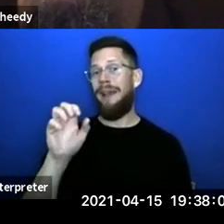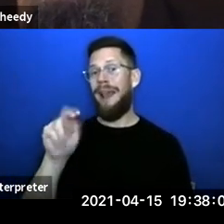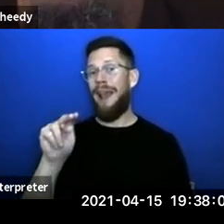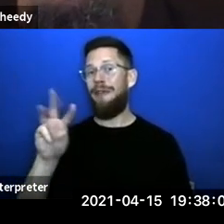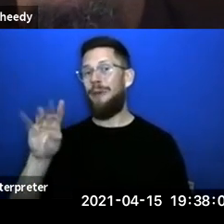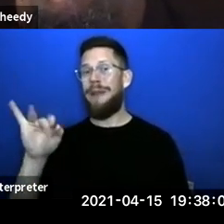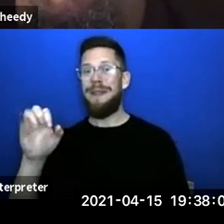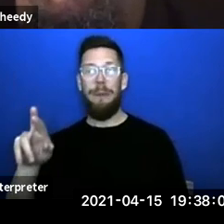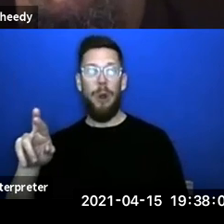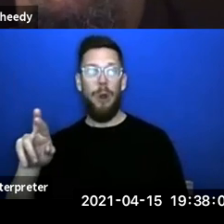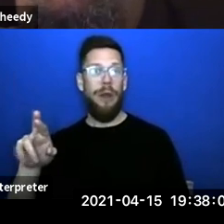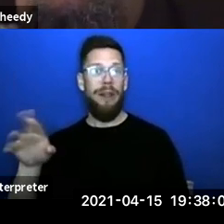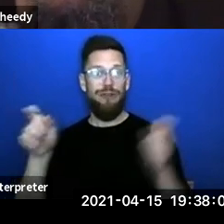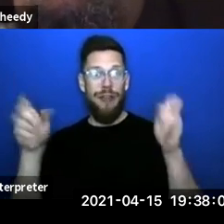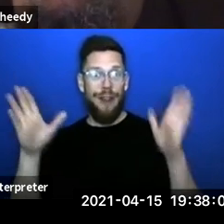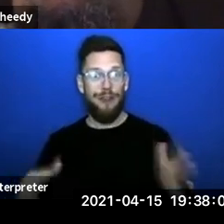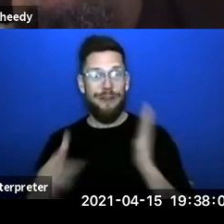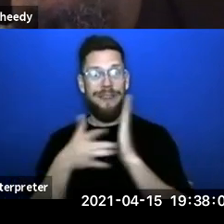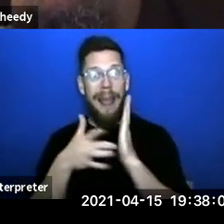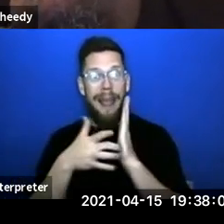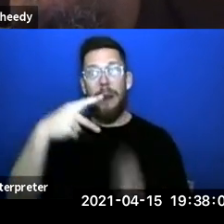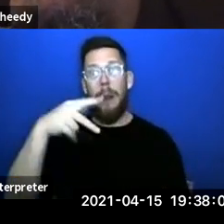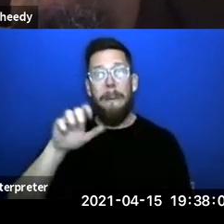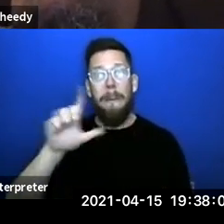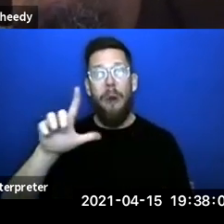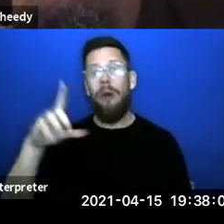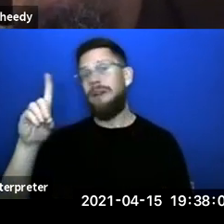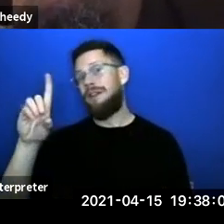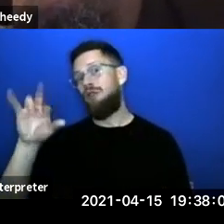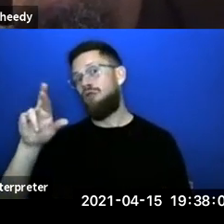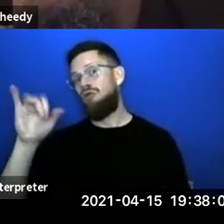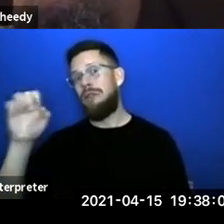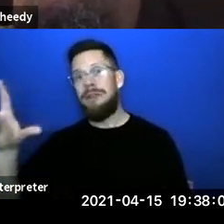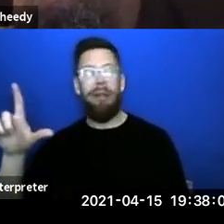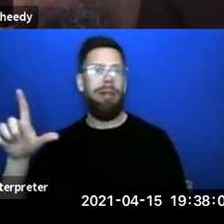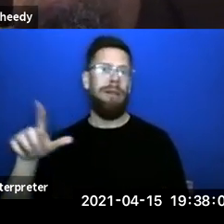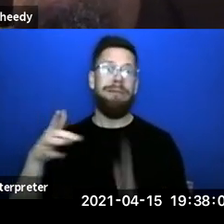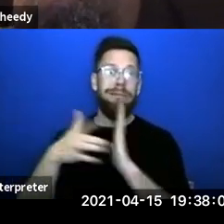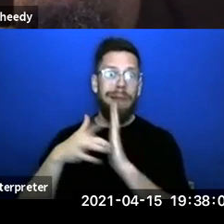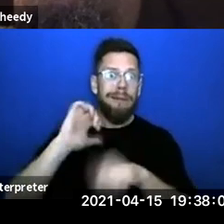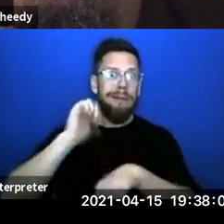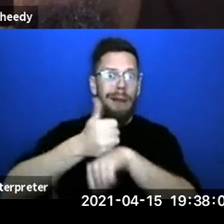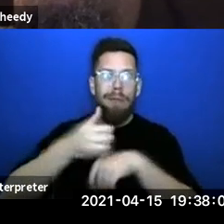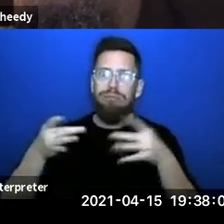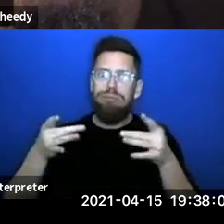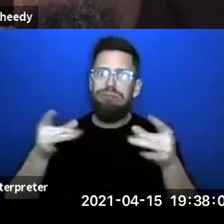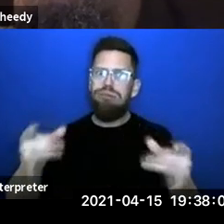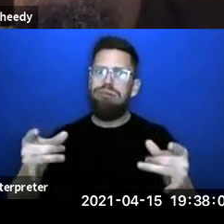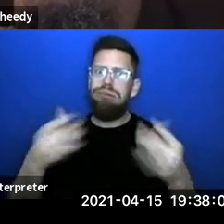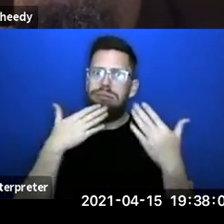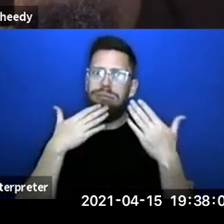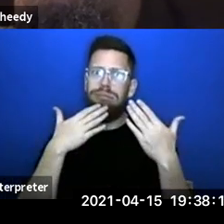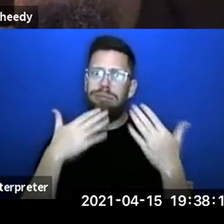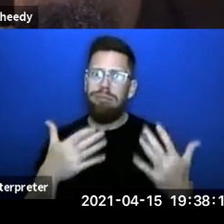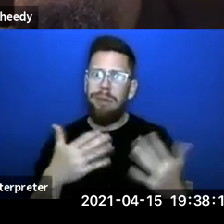Instructional Tech. Paul Driscoll, again, long days for those folks, just for setting us up tonight and making it run so smoothly. I just want to